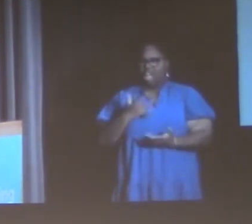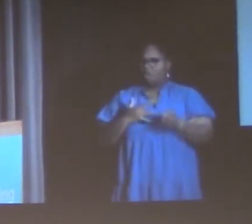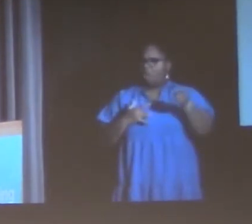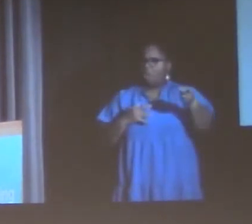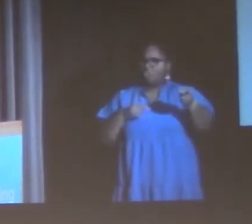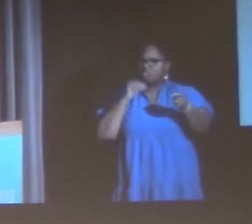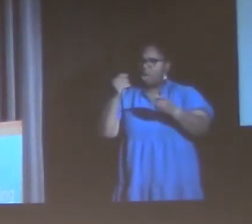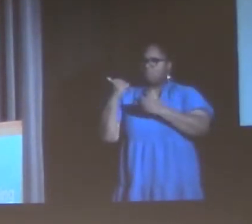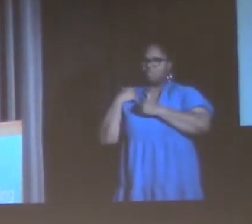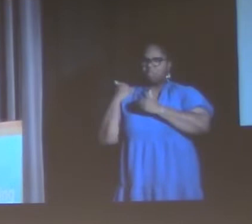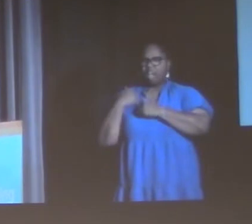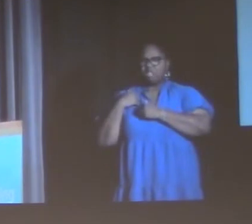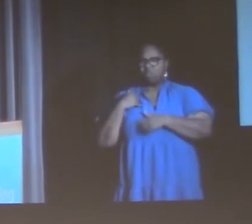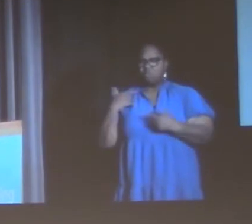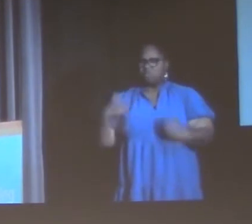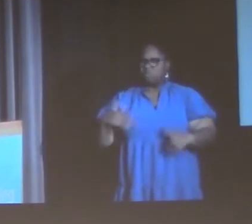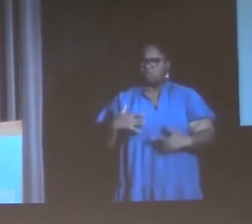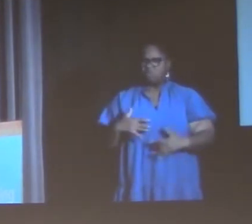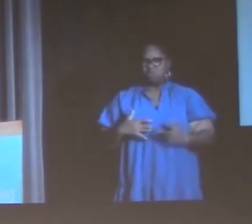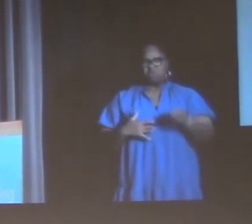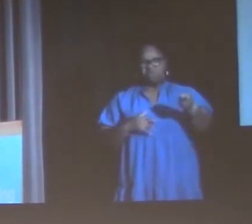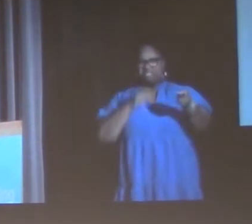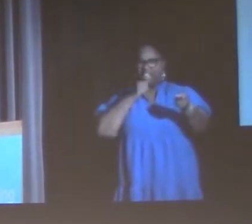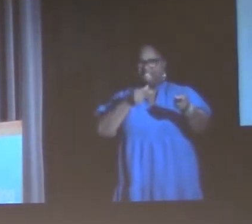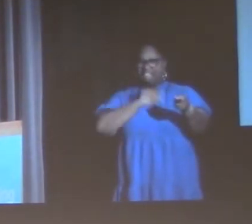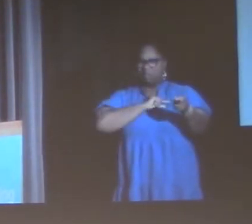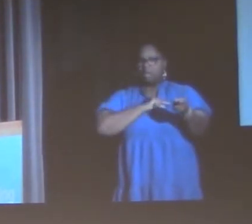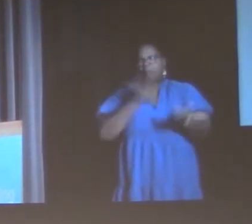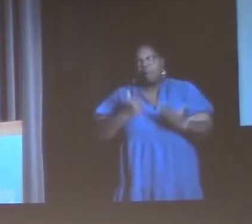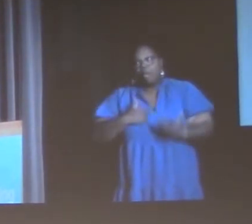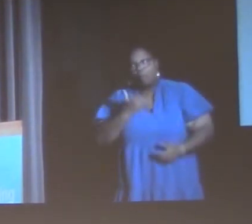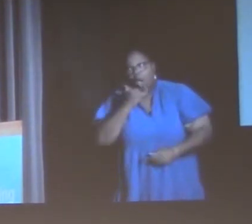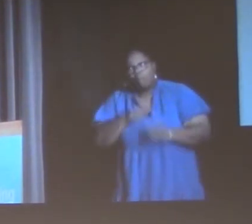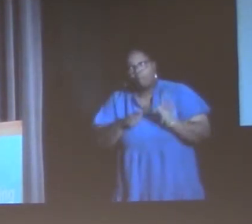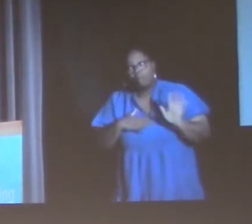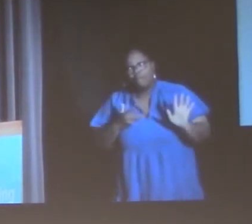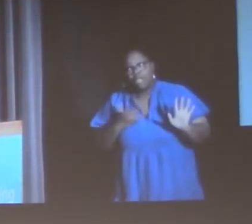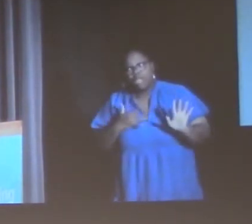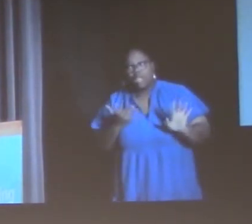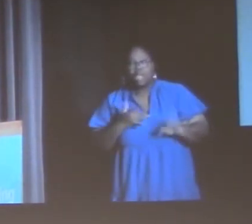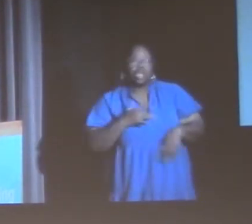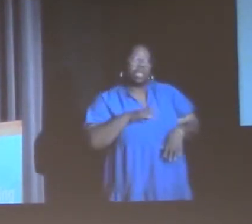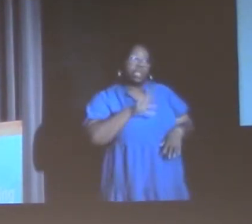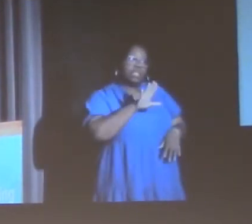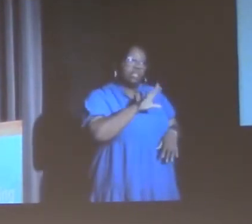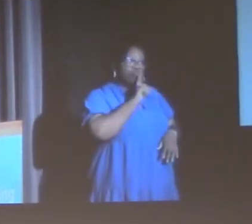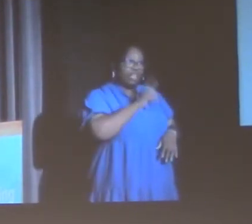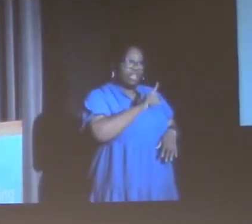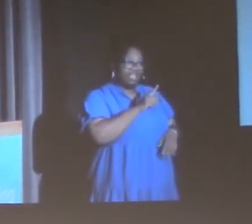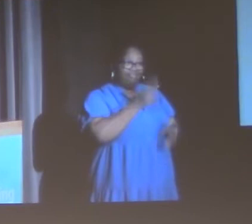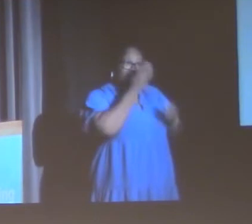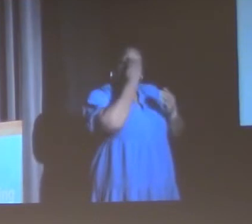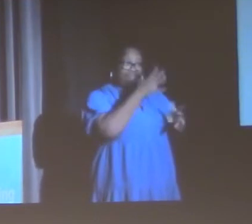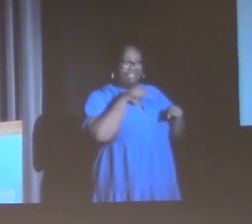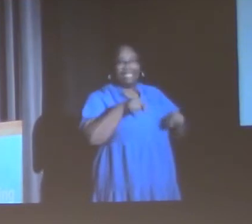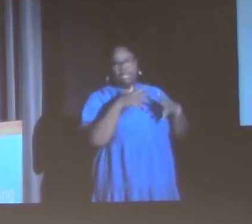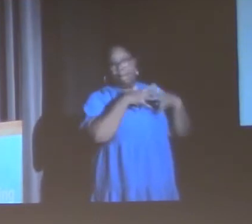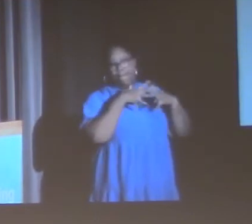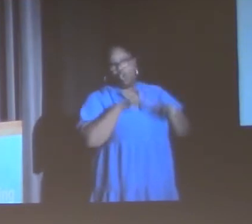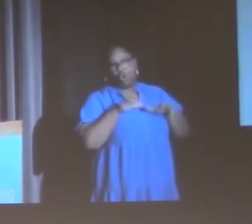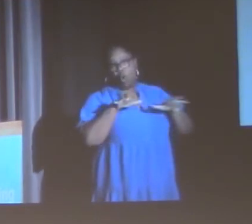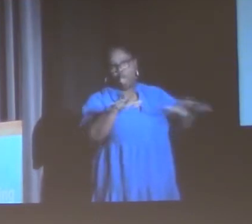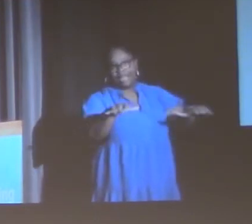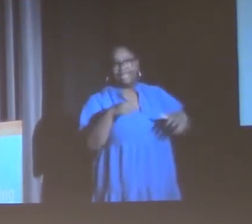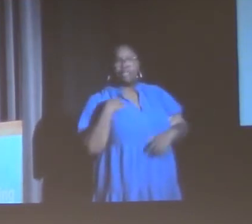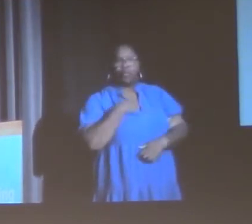had that sentence. I may be wrong, but that's what I felt. But, and I'll be really honest because this is an American audience, we've been really